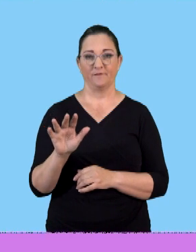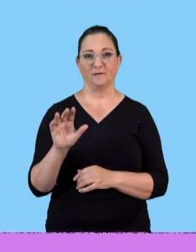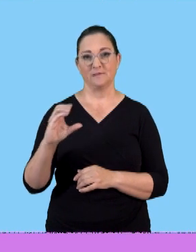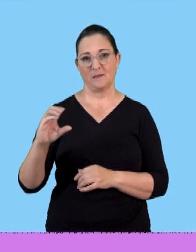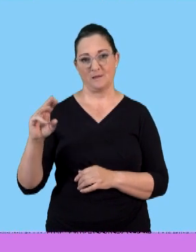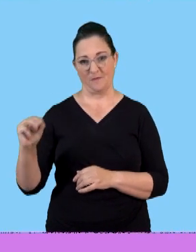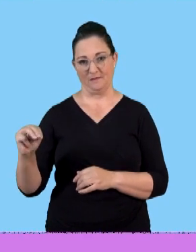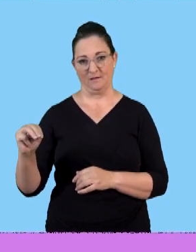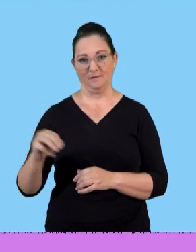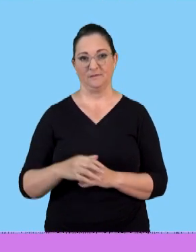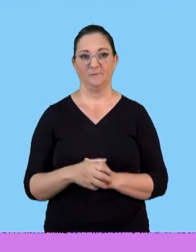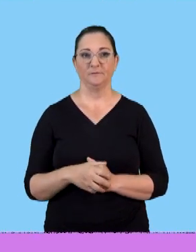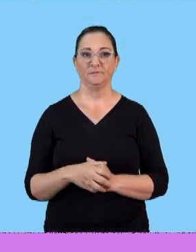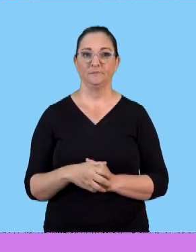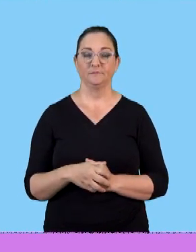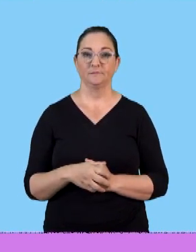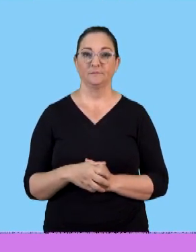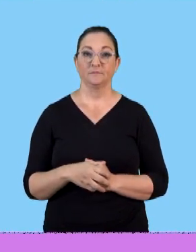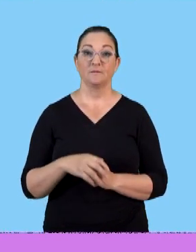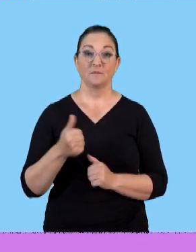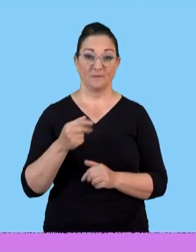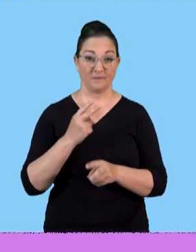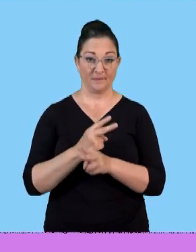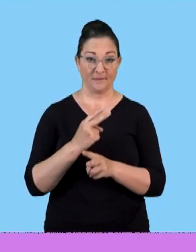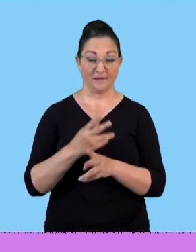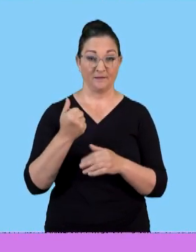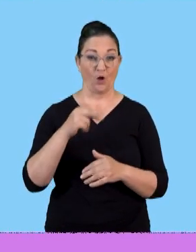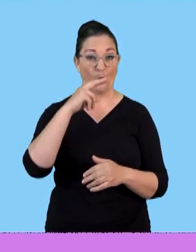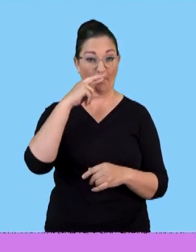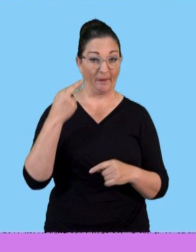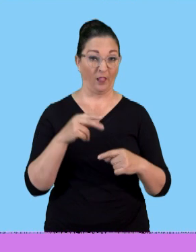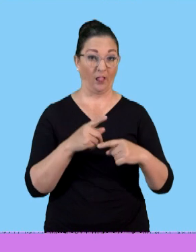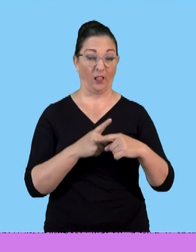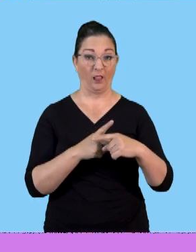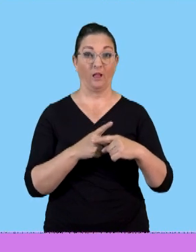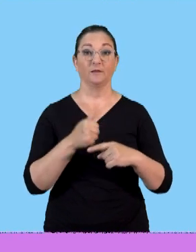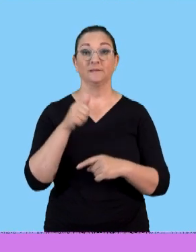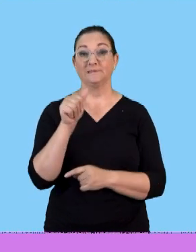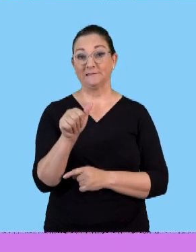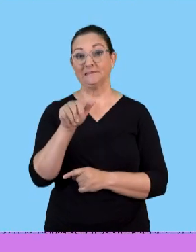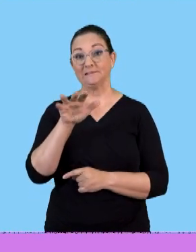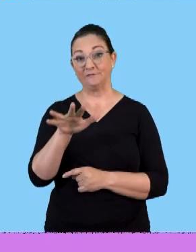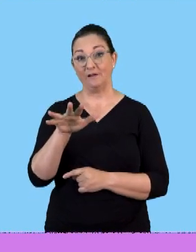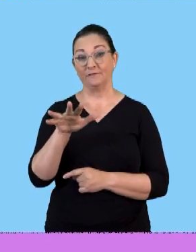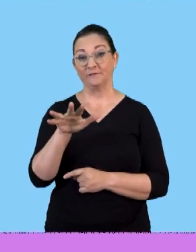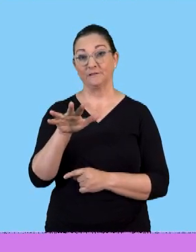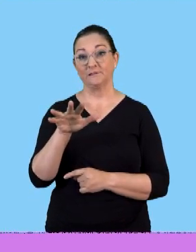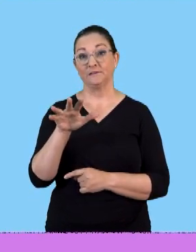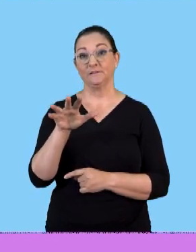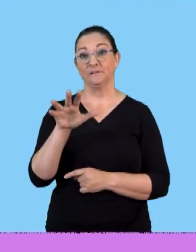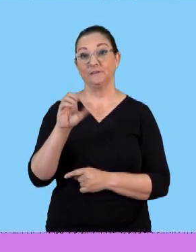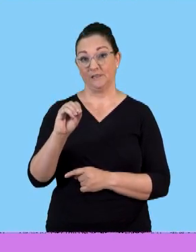3,25 centimeters. All right, I'll run through this again. Real life distance, 650